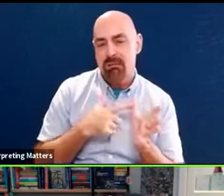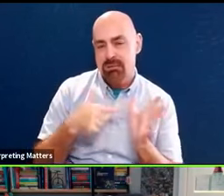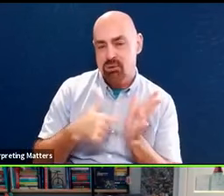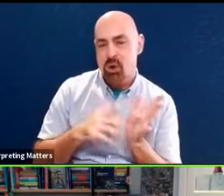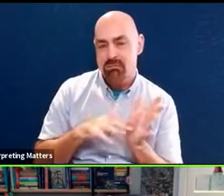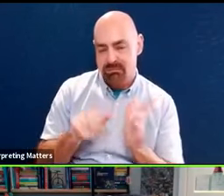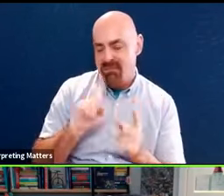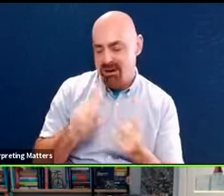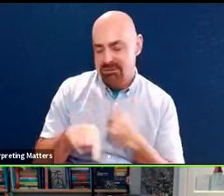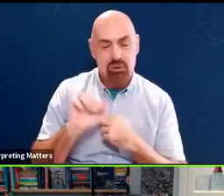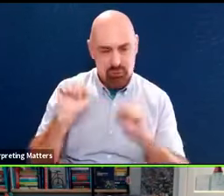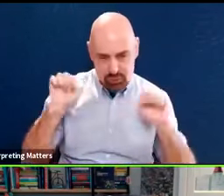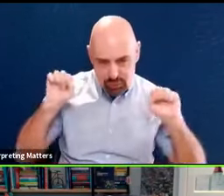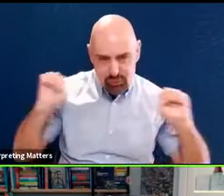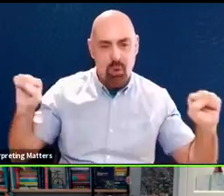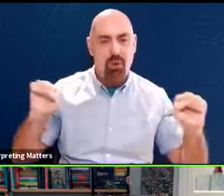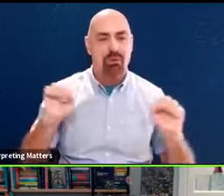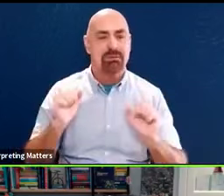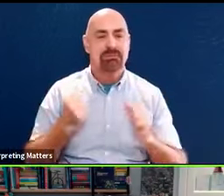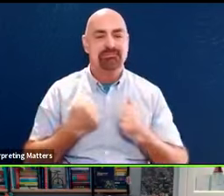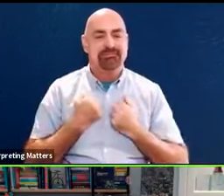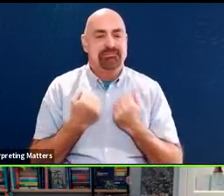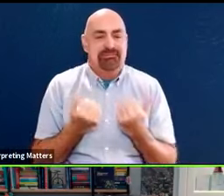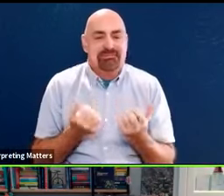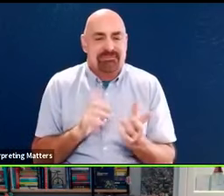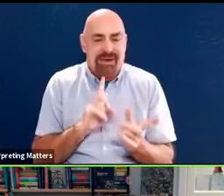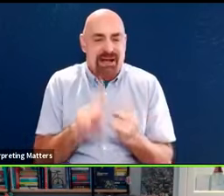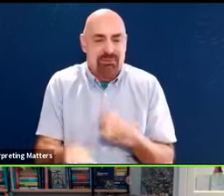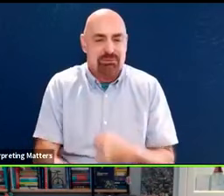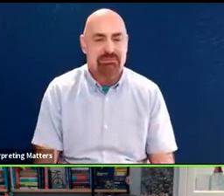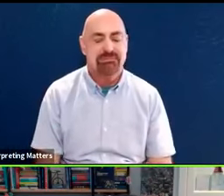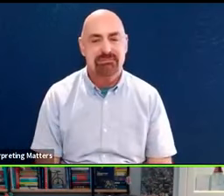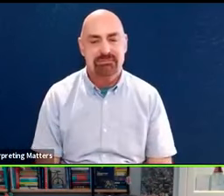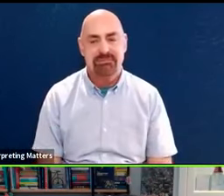that's a very, very difficult question to respond to, but a